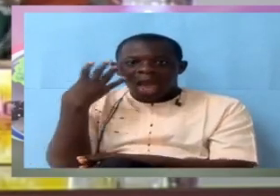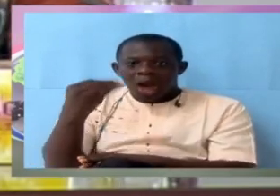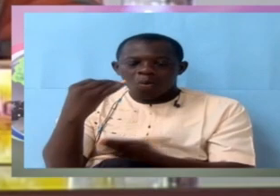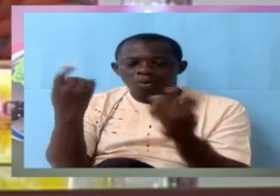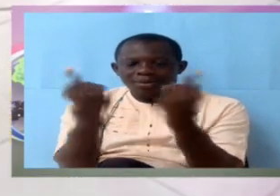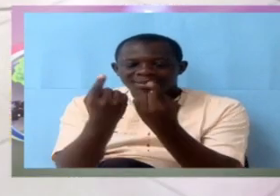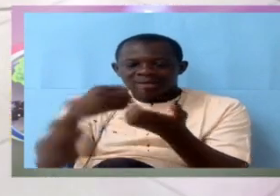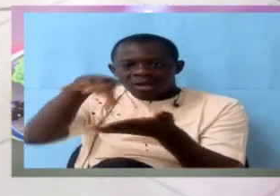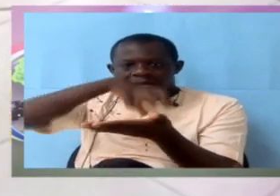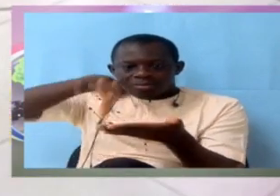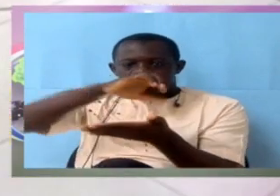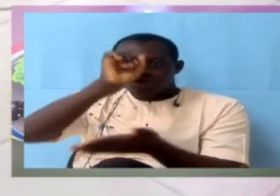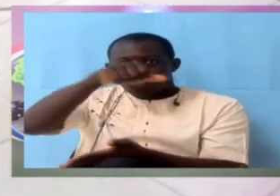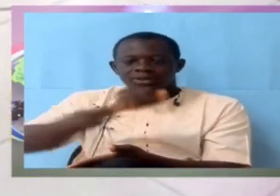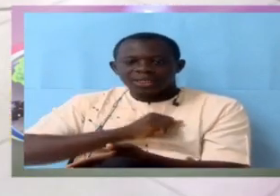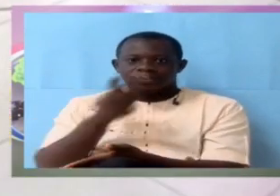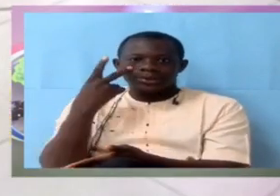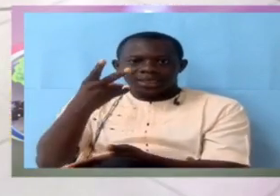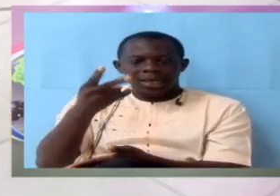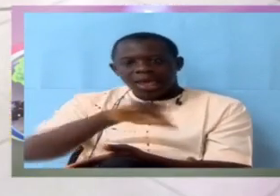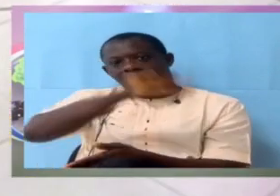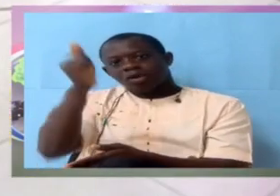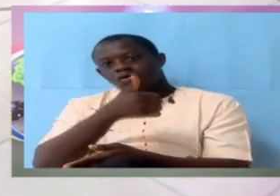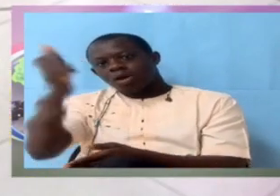fo akete fa nyalal bang aning kuranto kotangol bang.